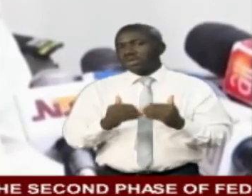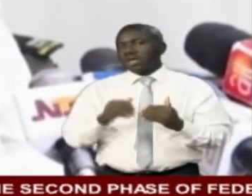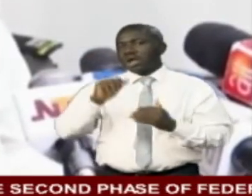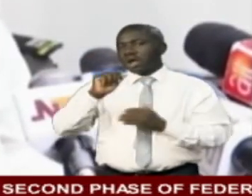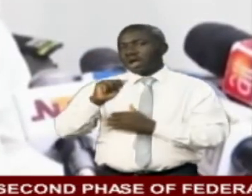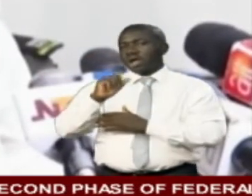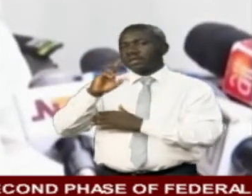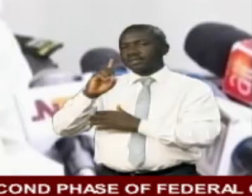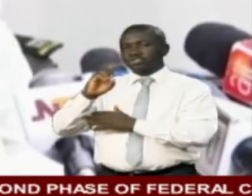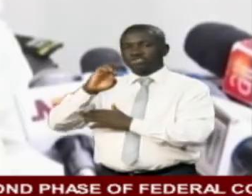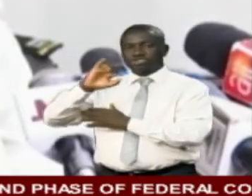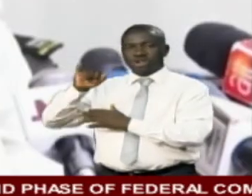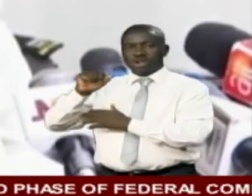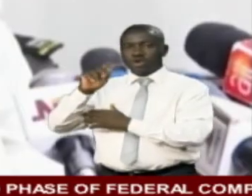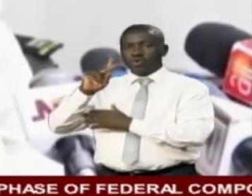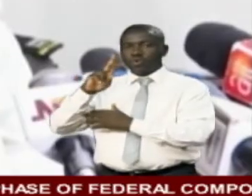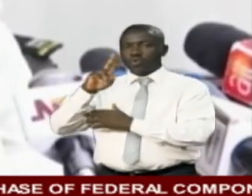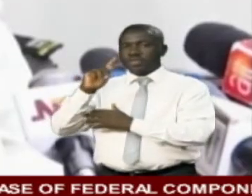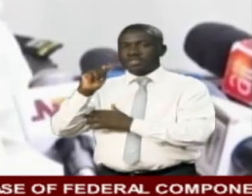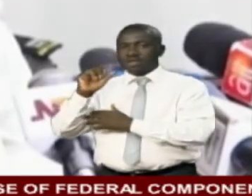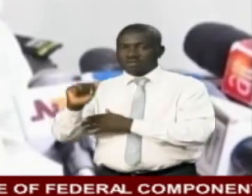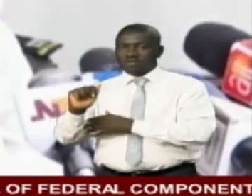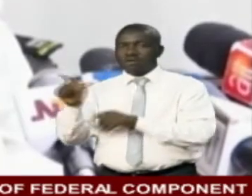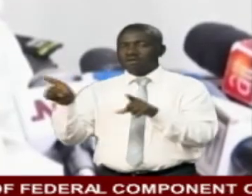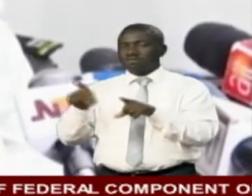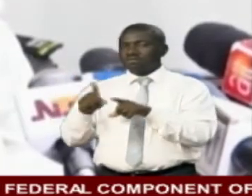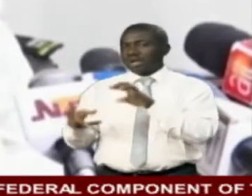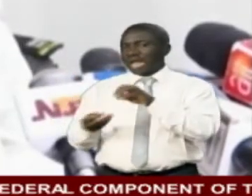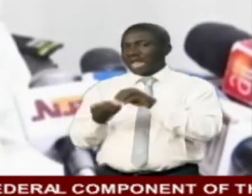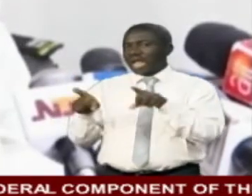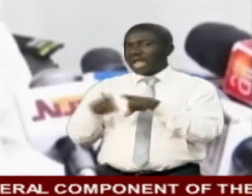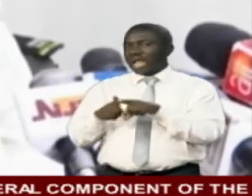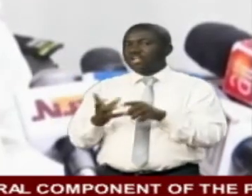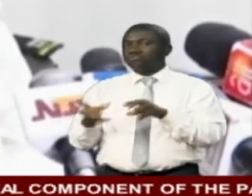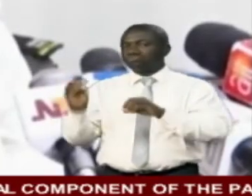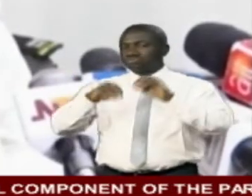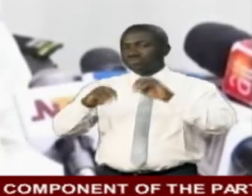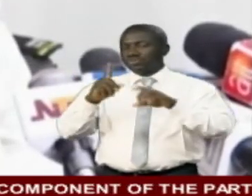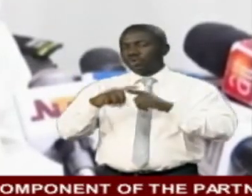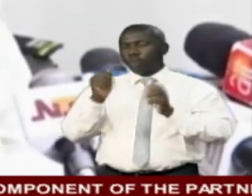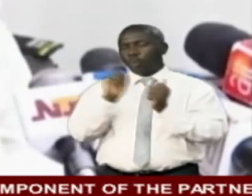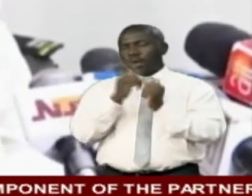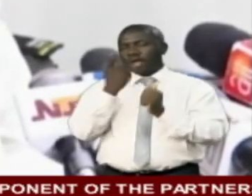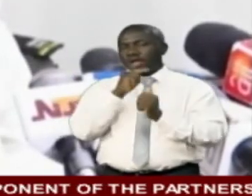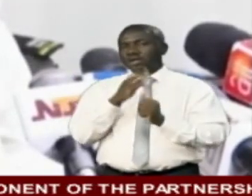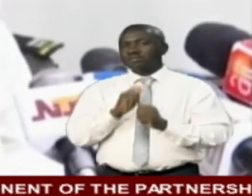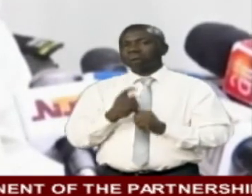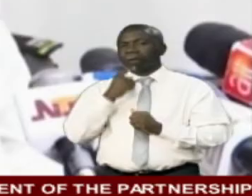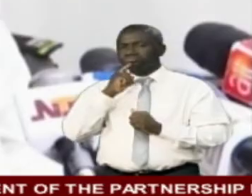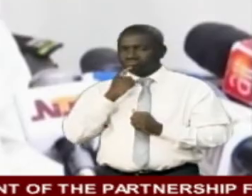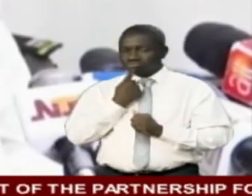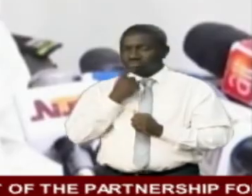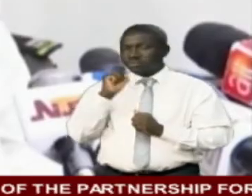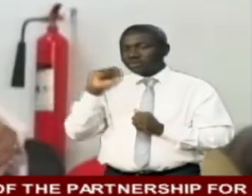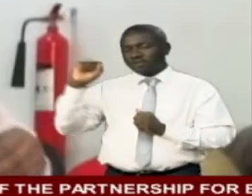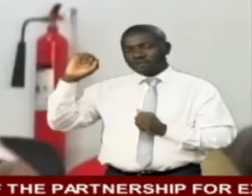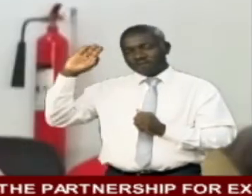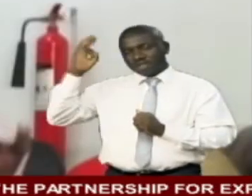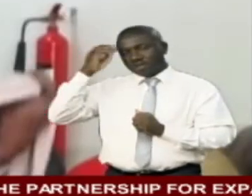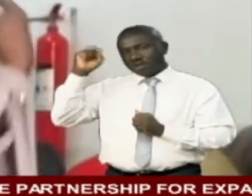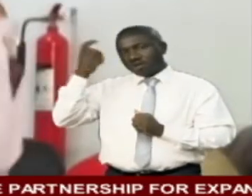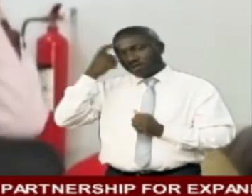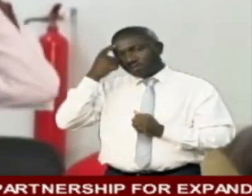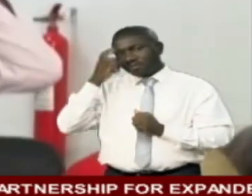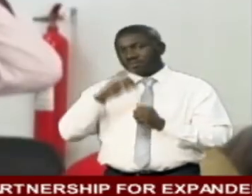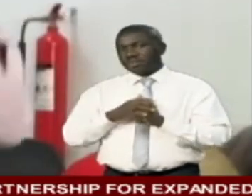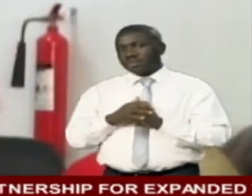Company's product as inputs, especially with the renewed commitment of the federal government. Has caused a